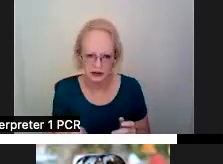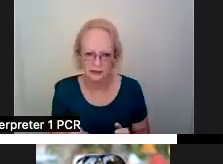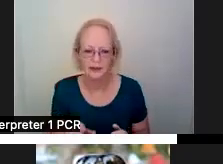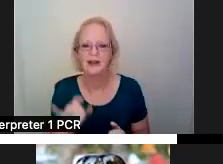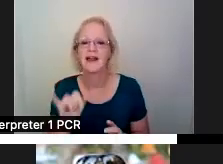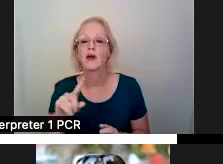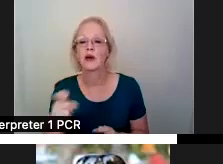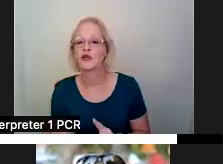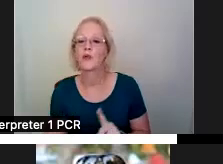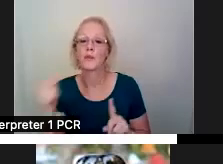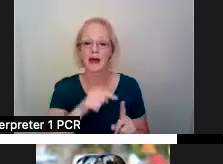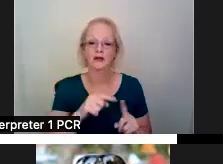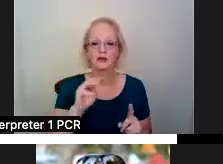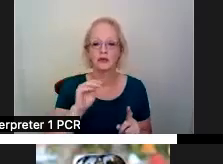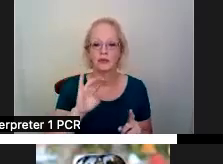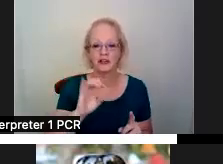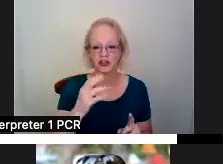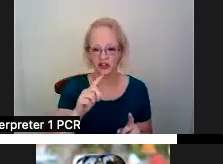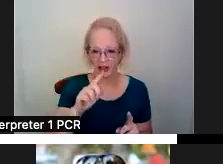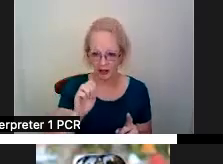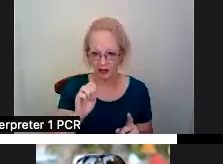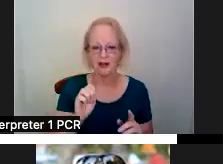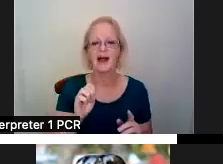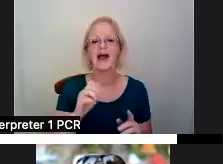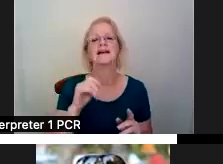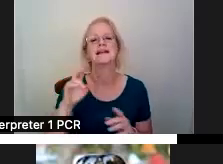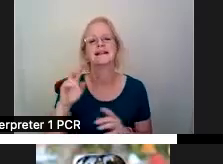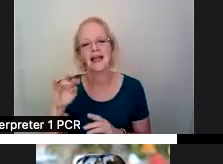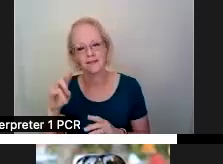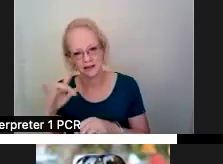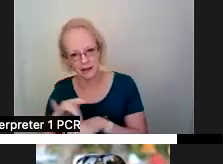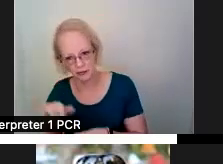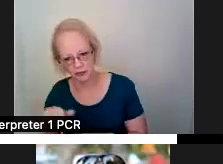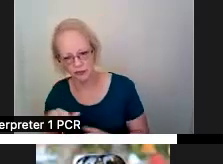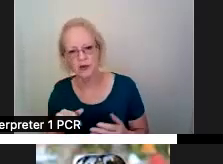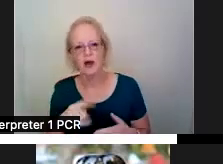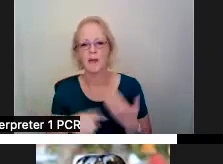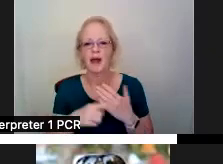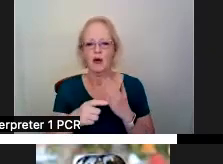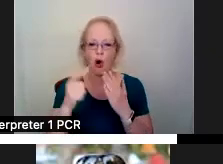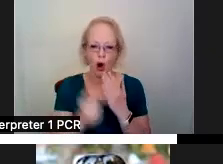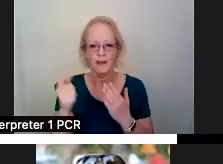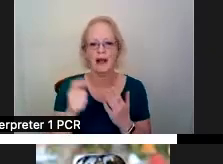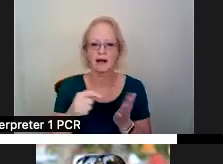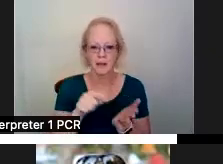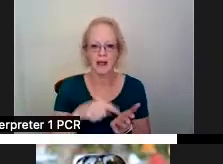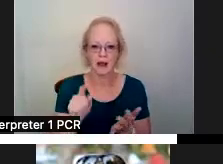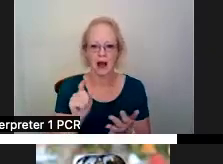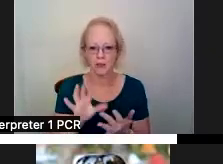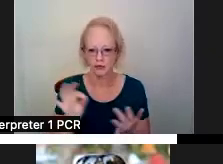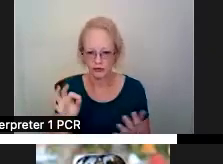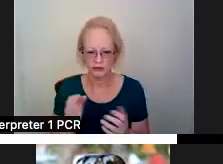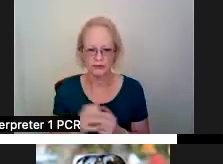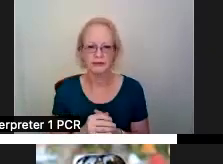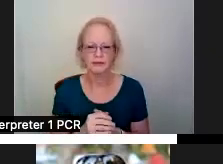the issues that Michelle raised, and then David came back to this with the automatic option. How are